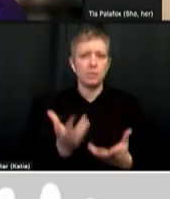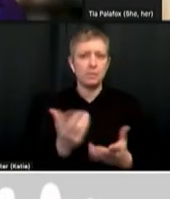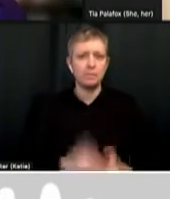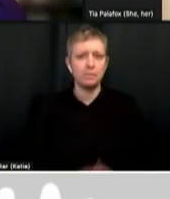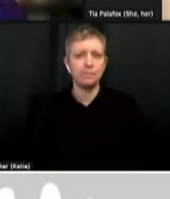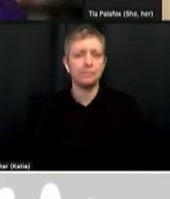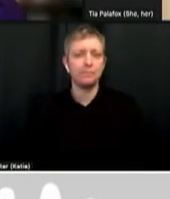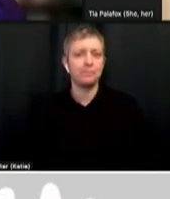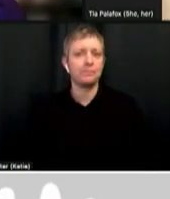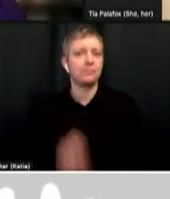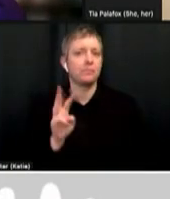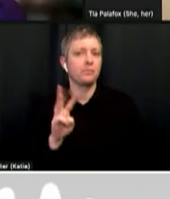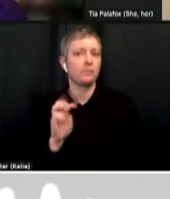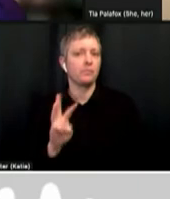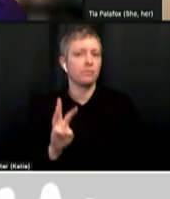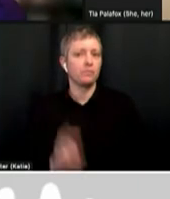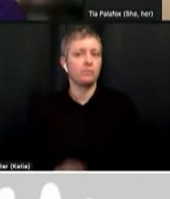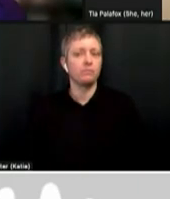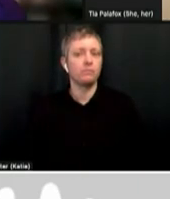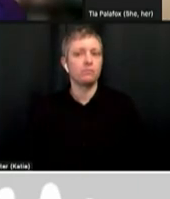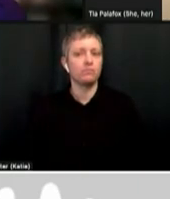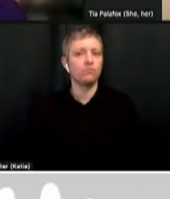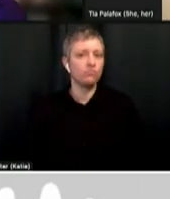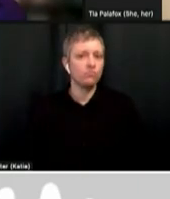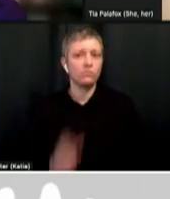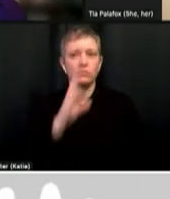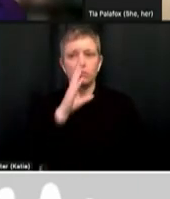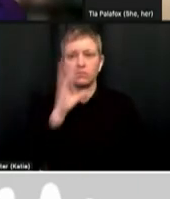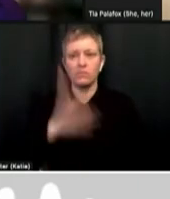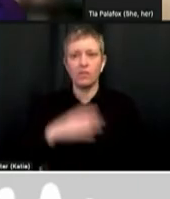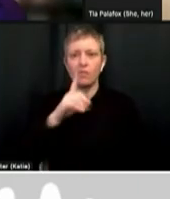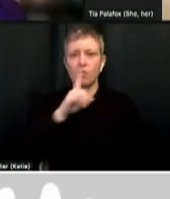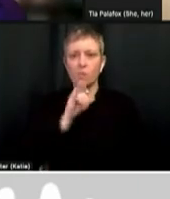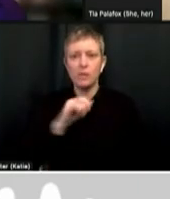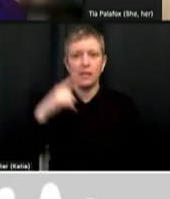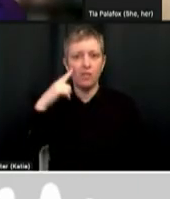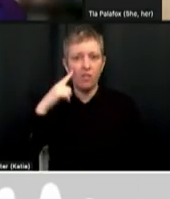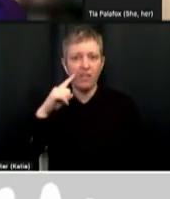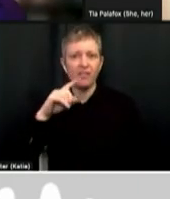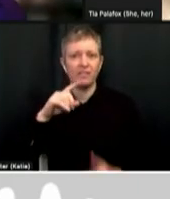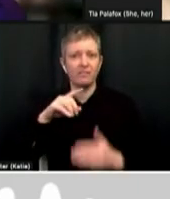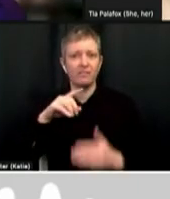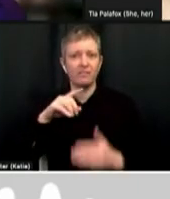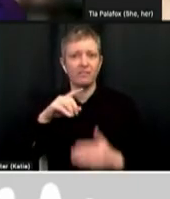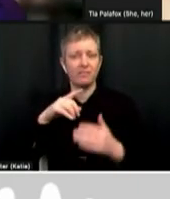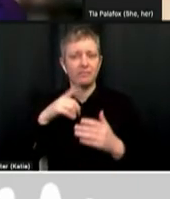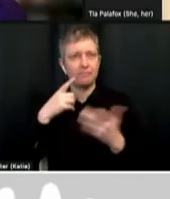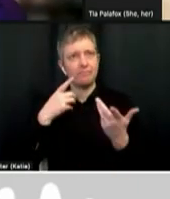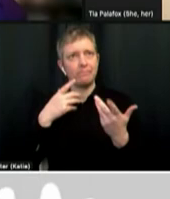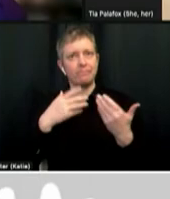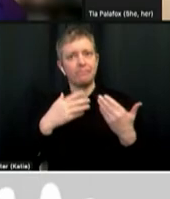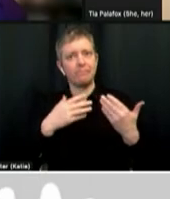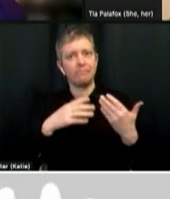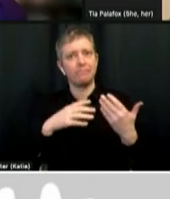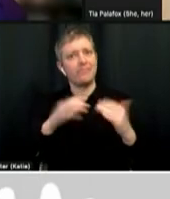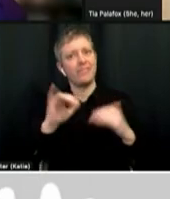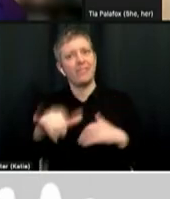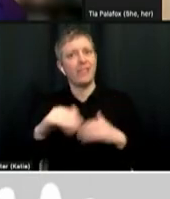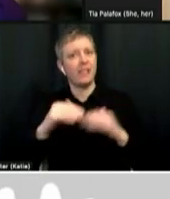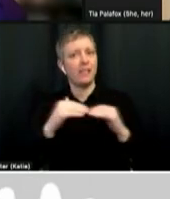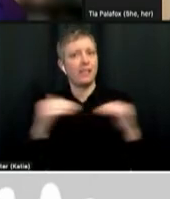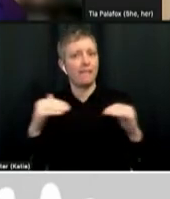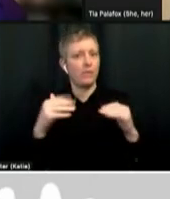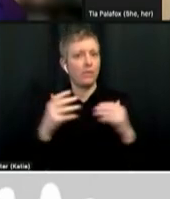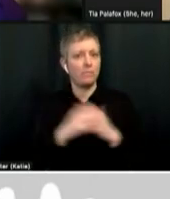Wow. I never really thought about it at that level. I was seeing this more as something